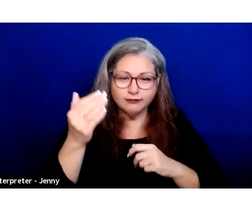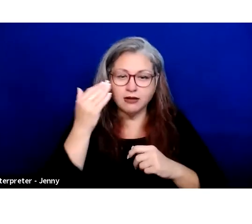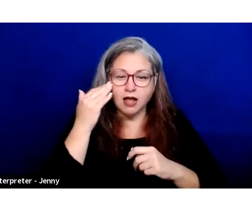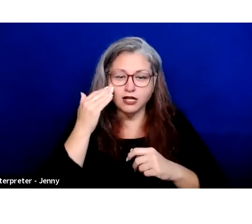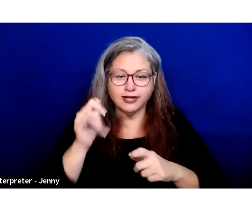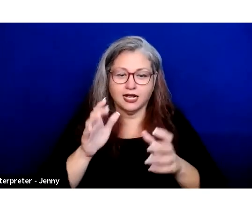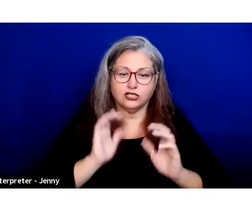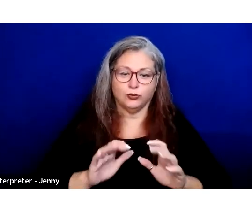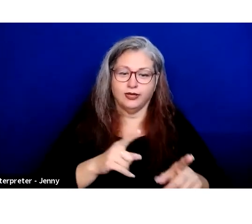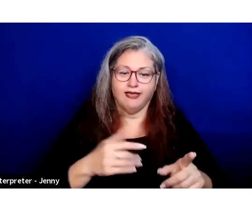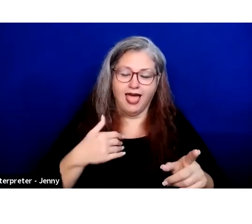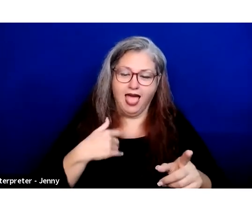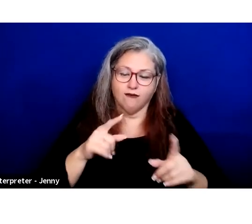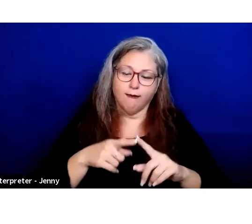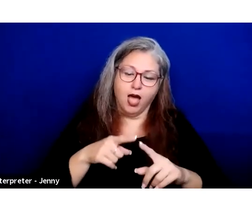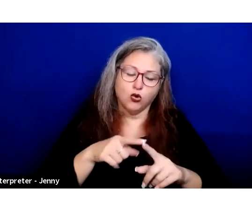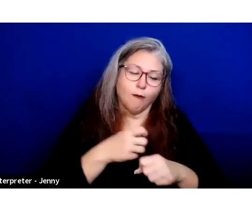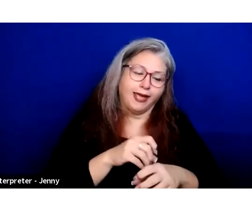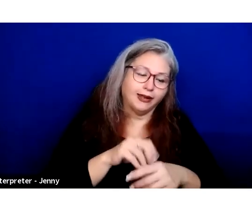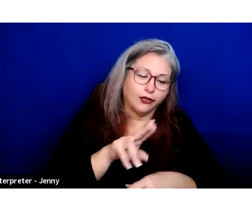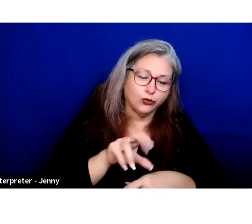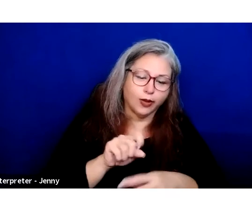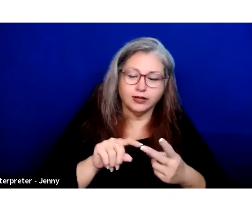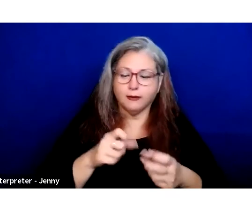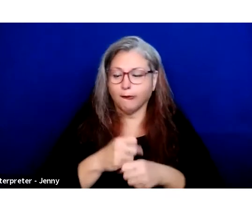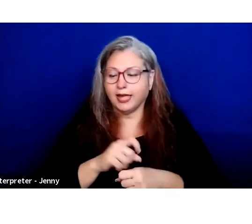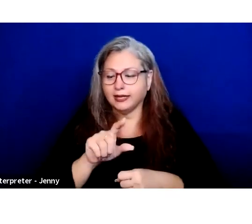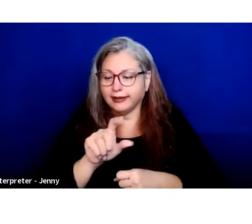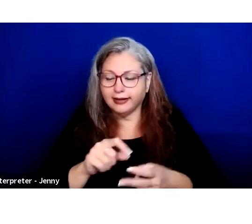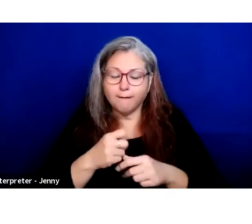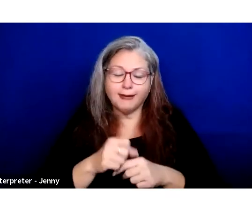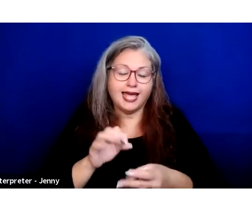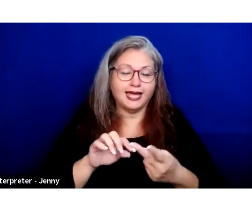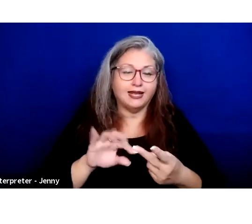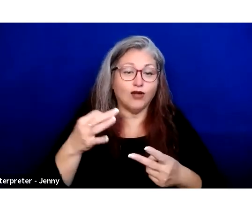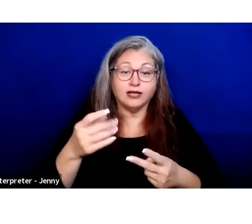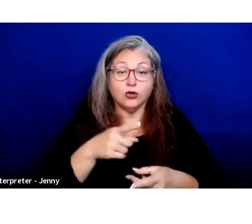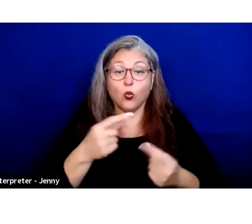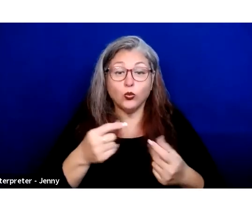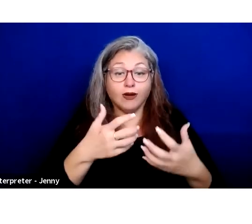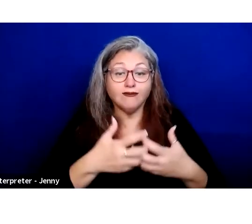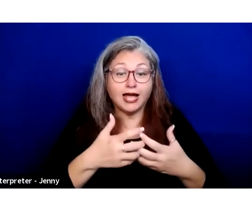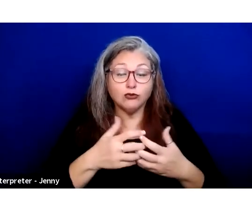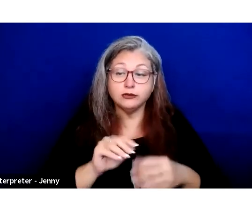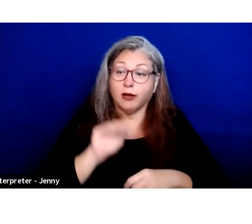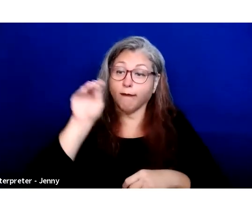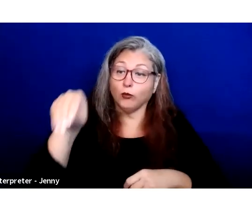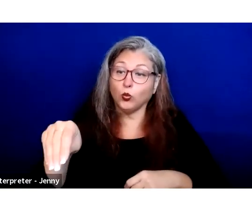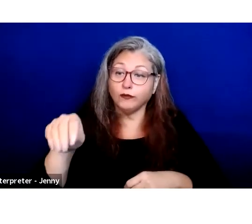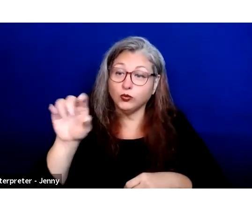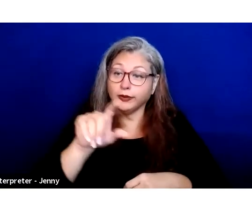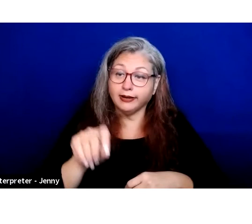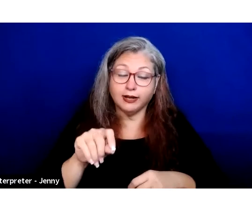consumers have about made in the US, made in Italy, made in France, right? By moving factories to Italy,